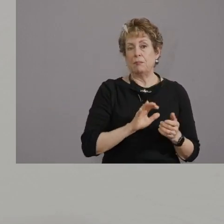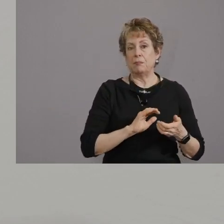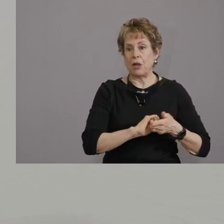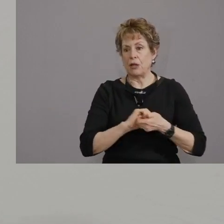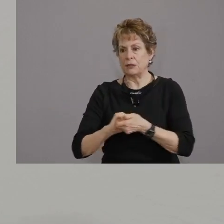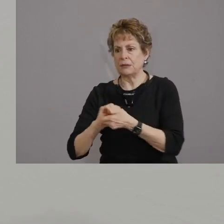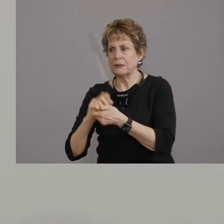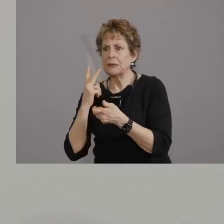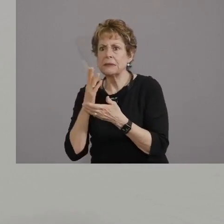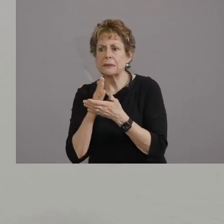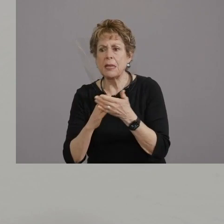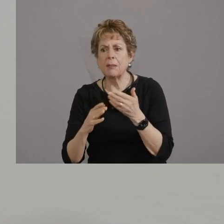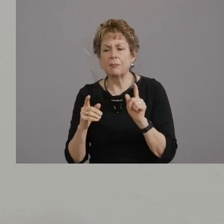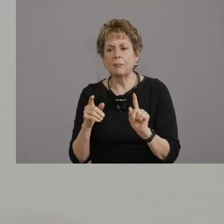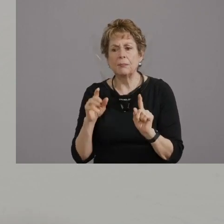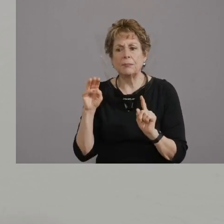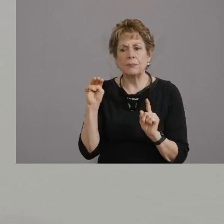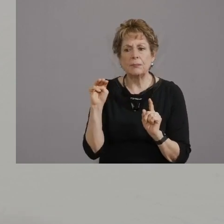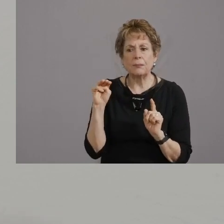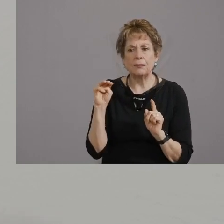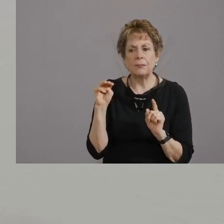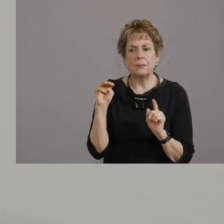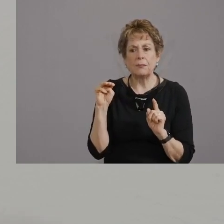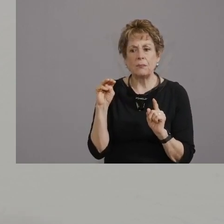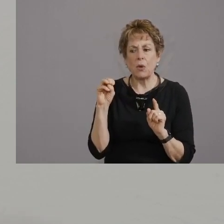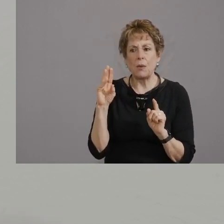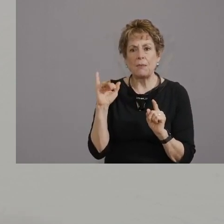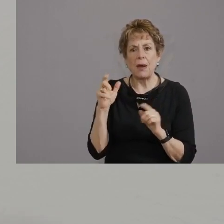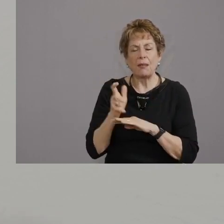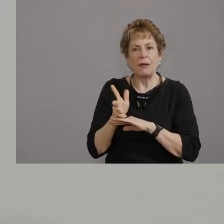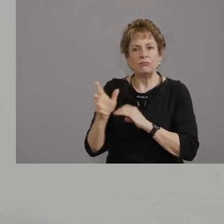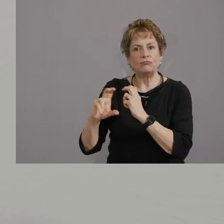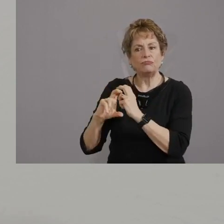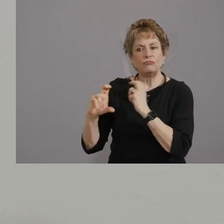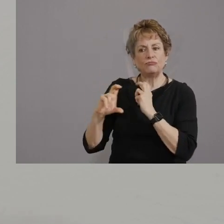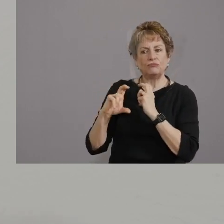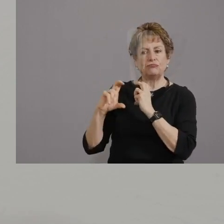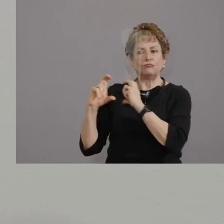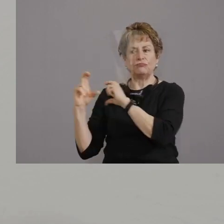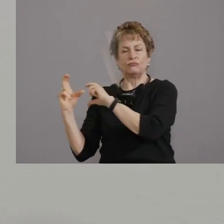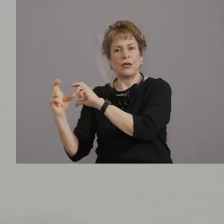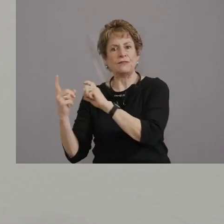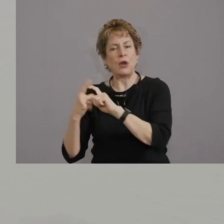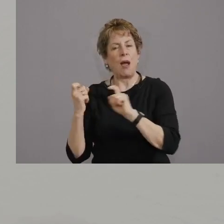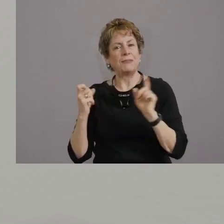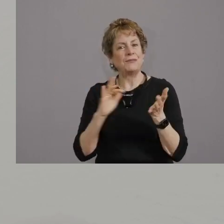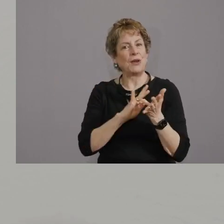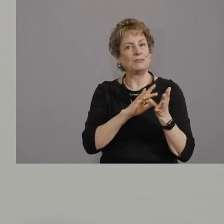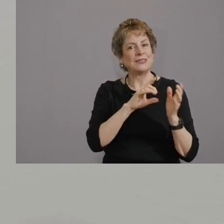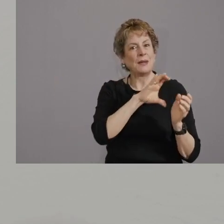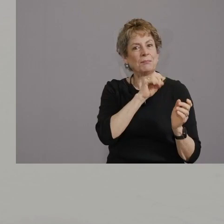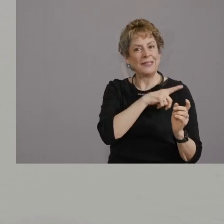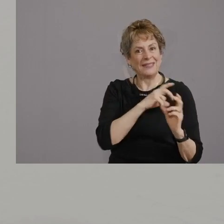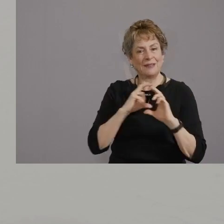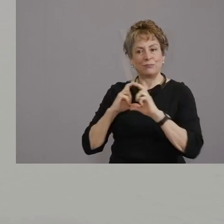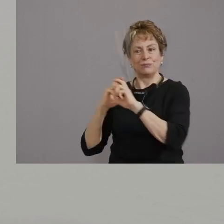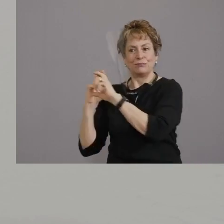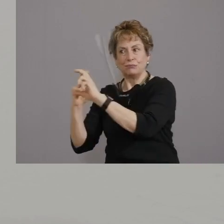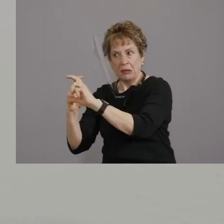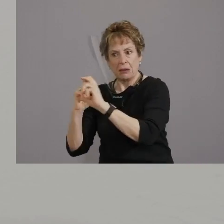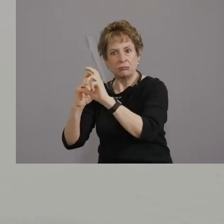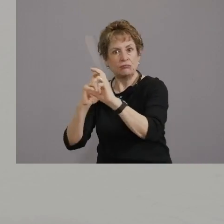ability, and so working with them to get some of those homebound individuals, as well as, our fire departments have been